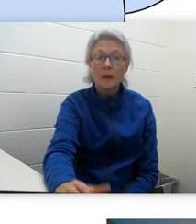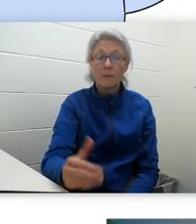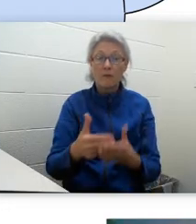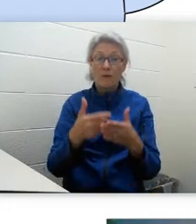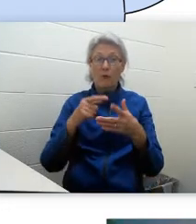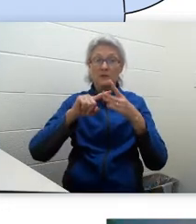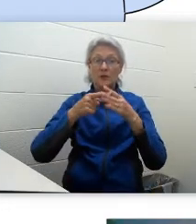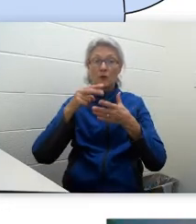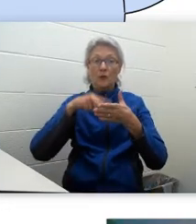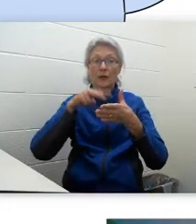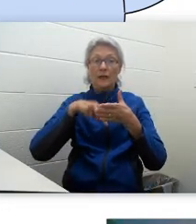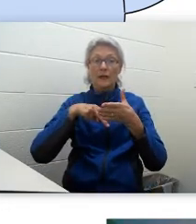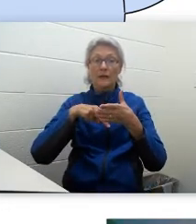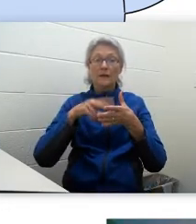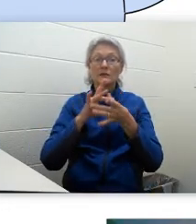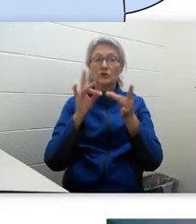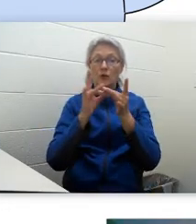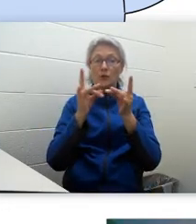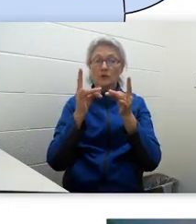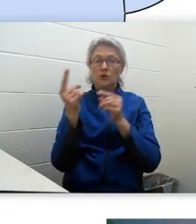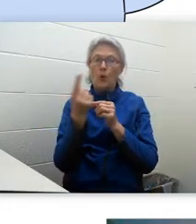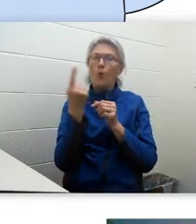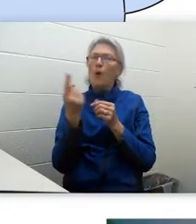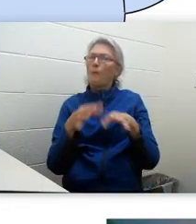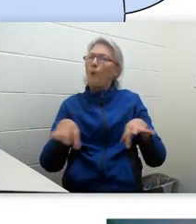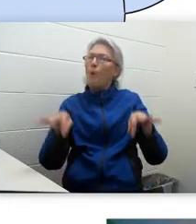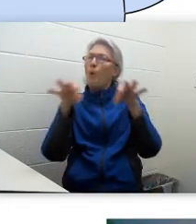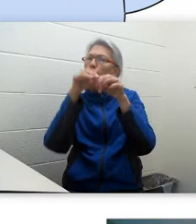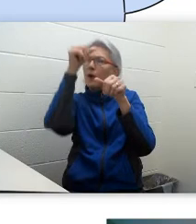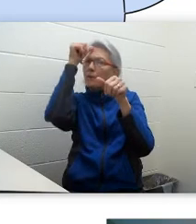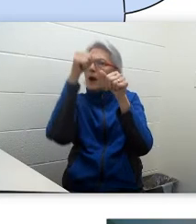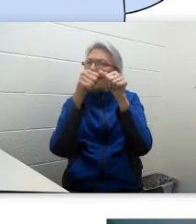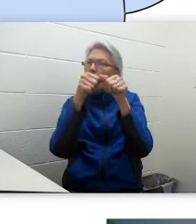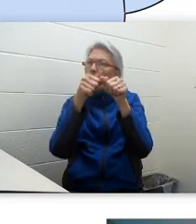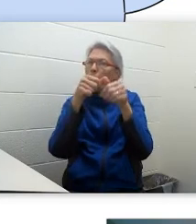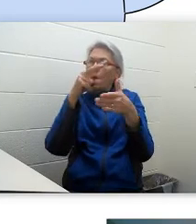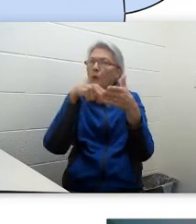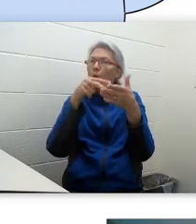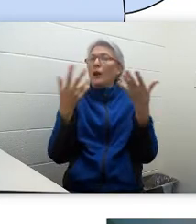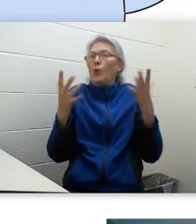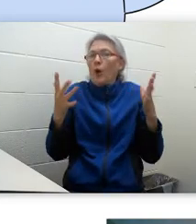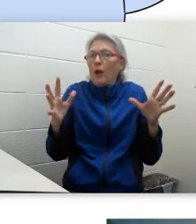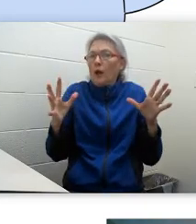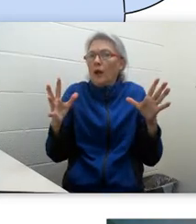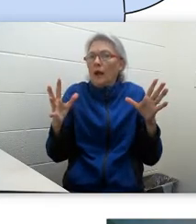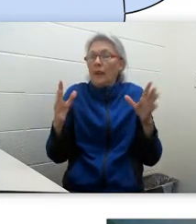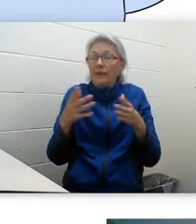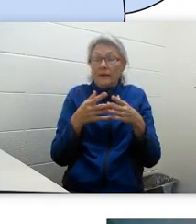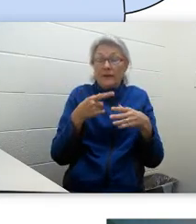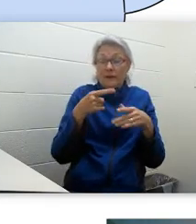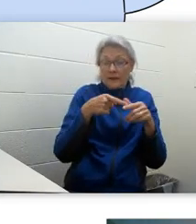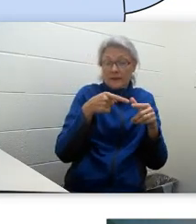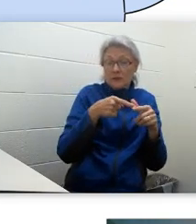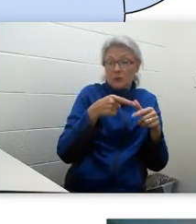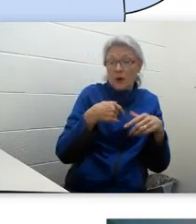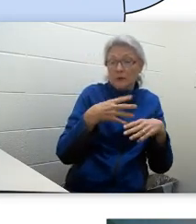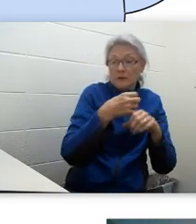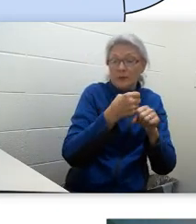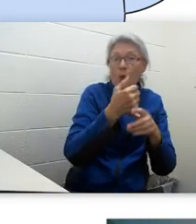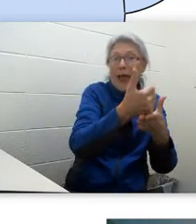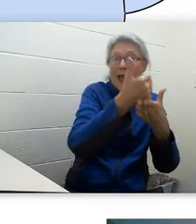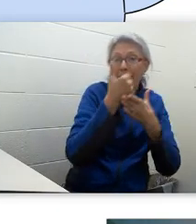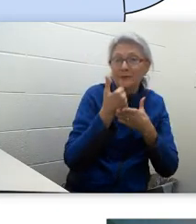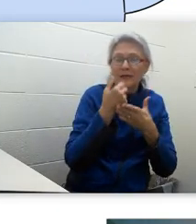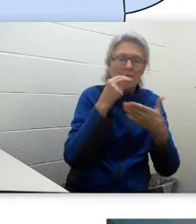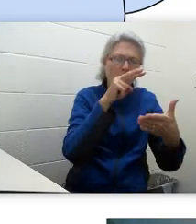Before we start reading our text, it's always important to remember what we've read previously. This is where a summary is really helpful because I can look